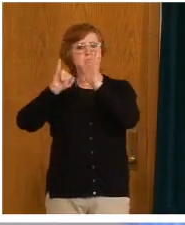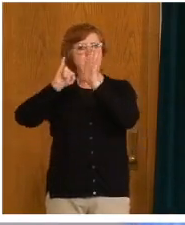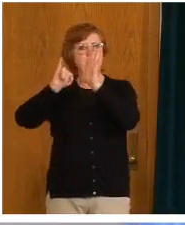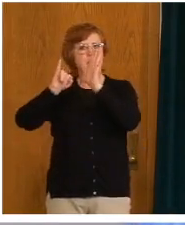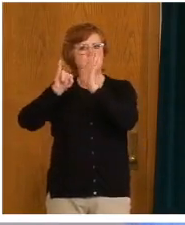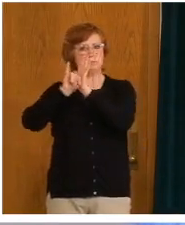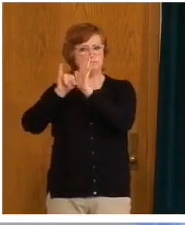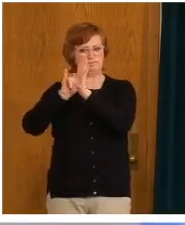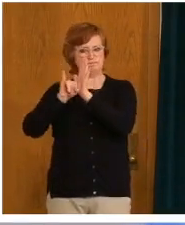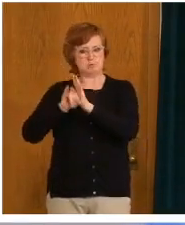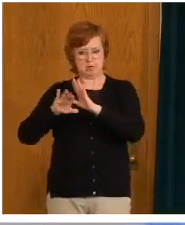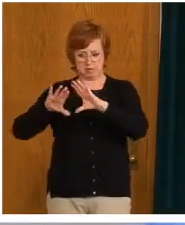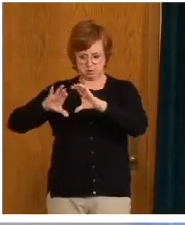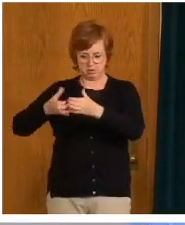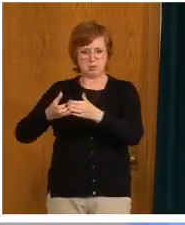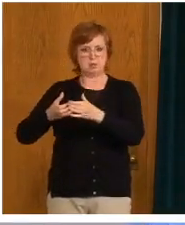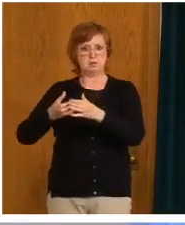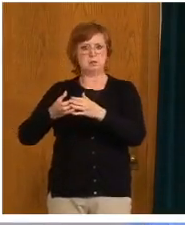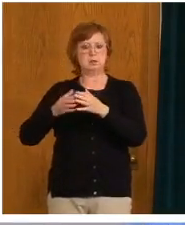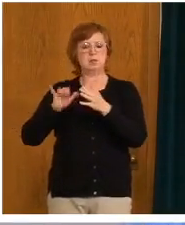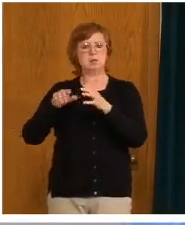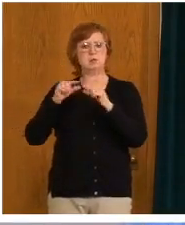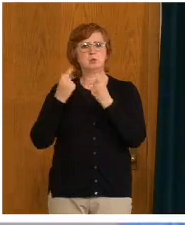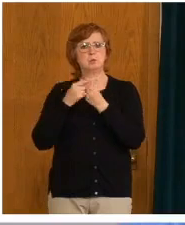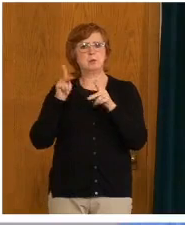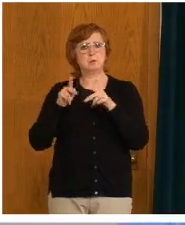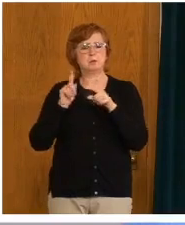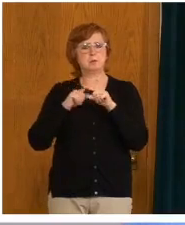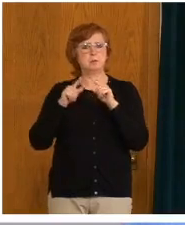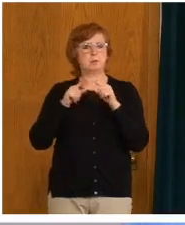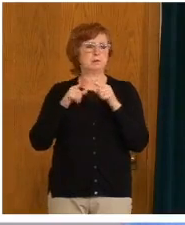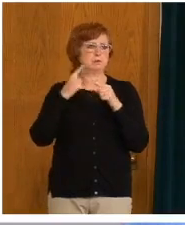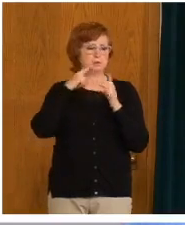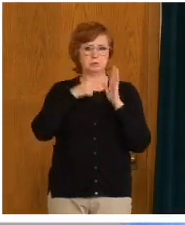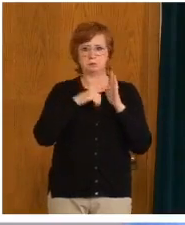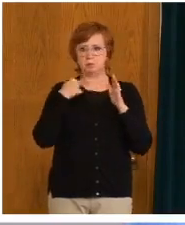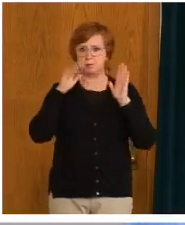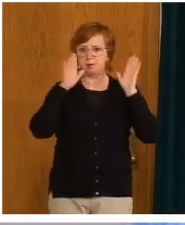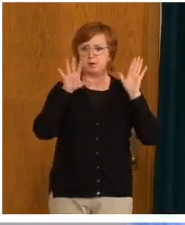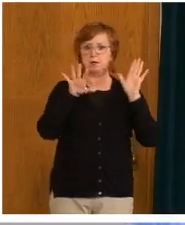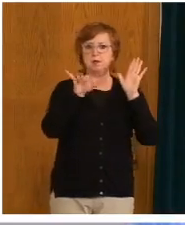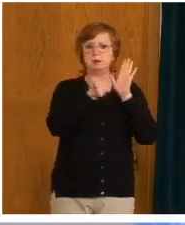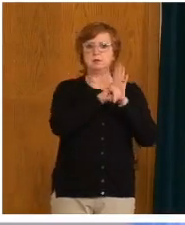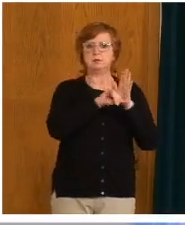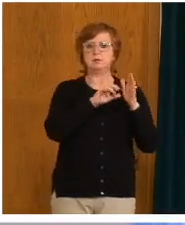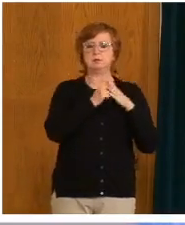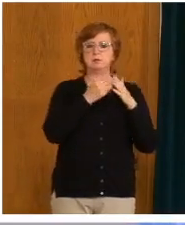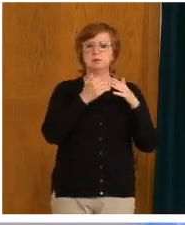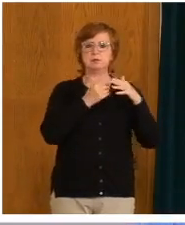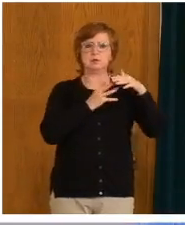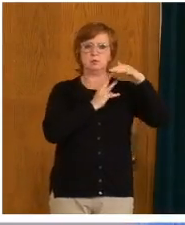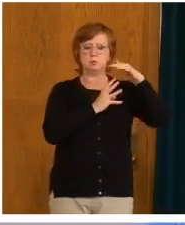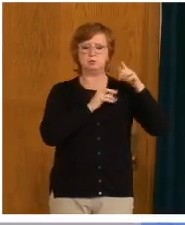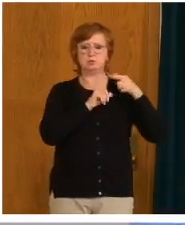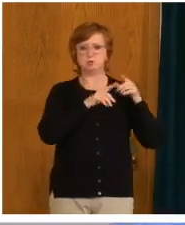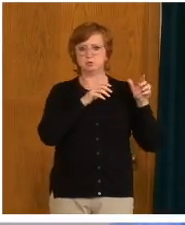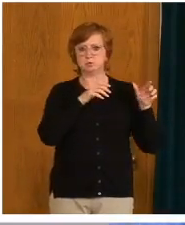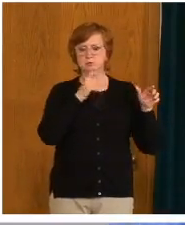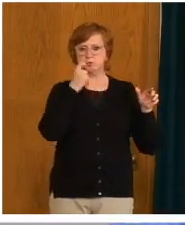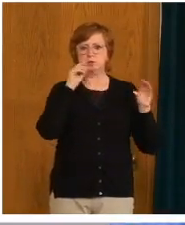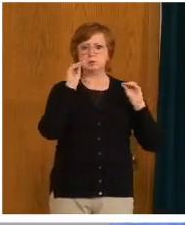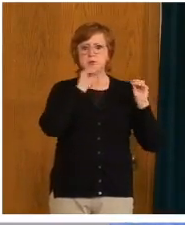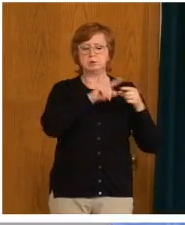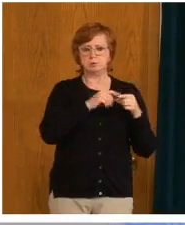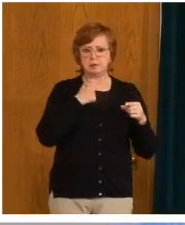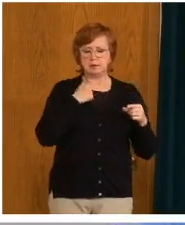of our resources on those specialty type clinics like the newcomers, like some of the things we've done with homeless shelters and also with